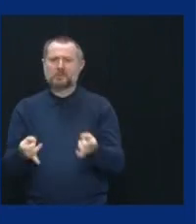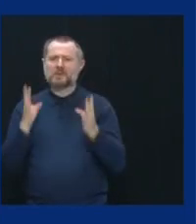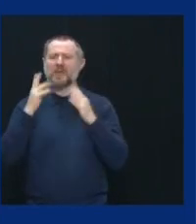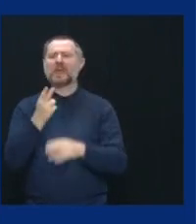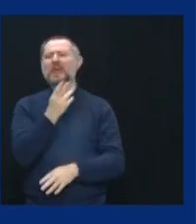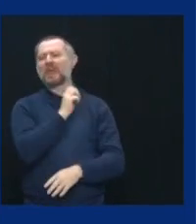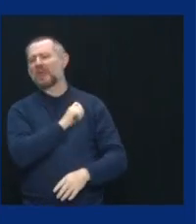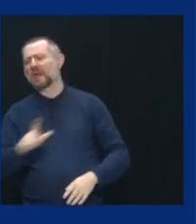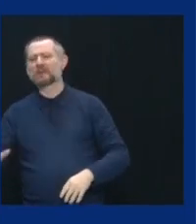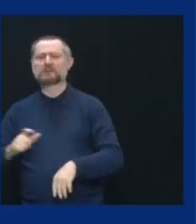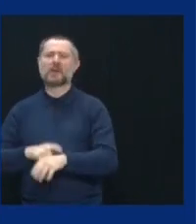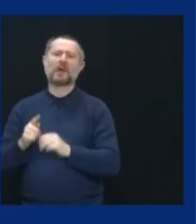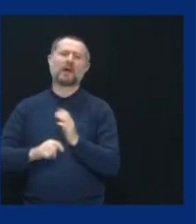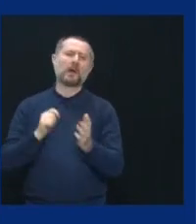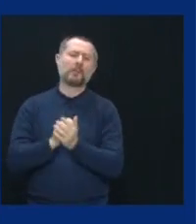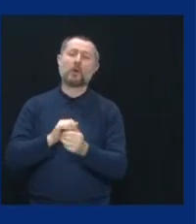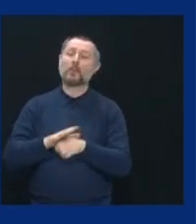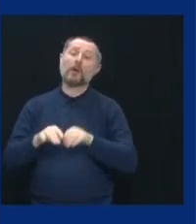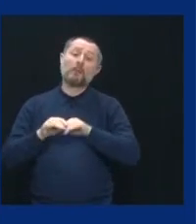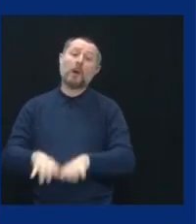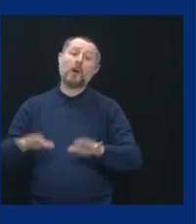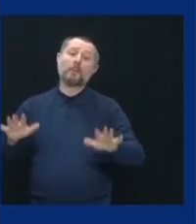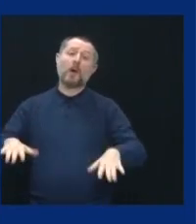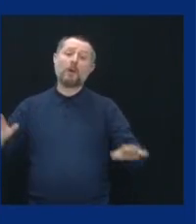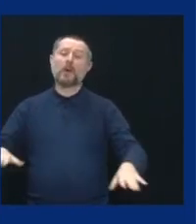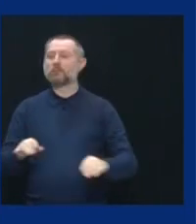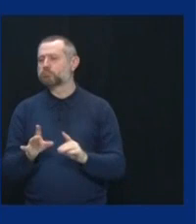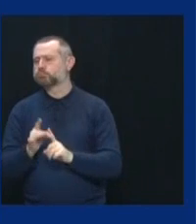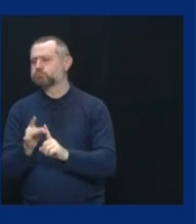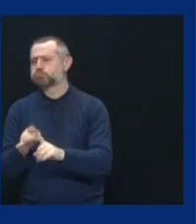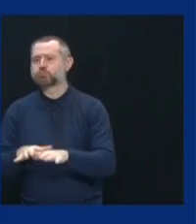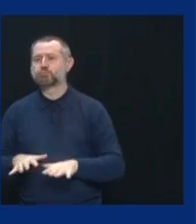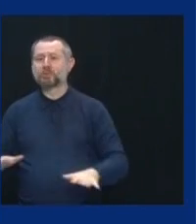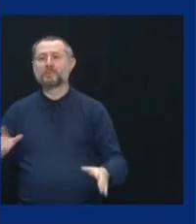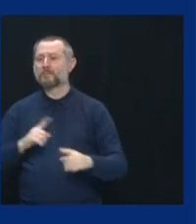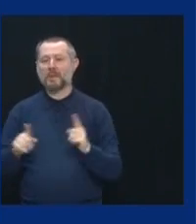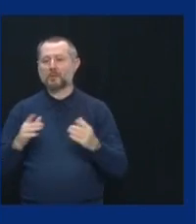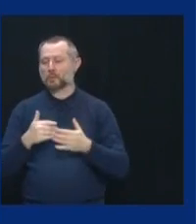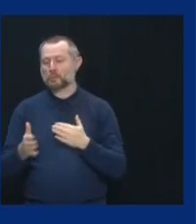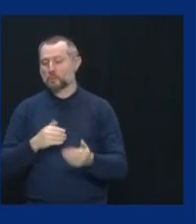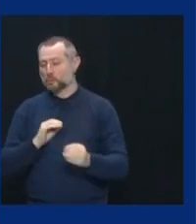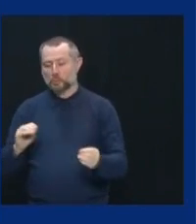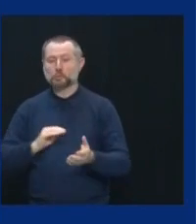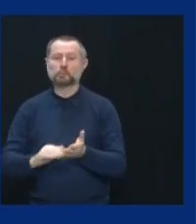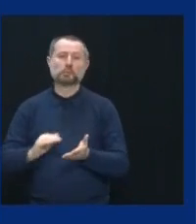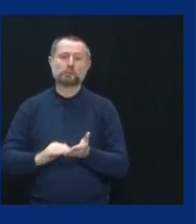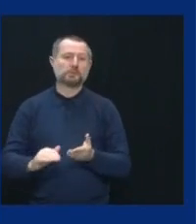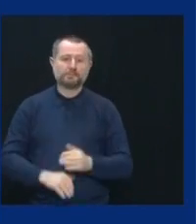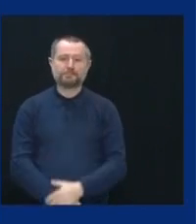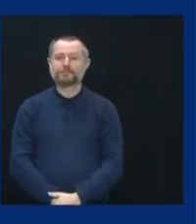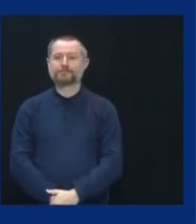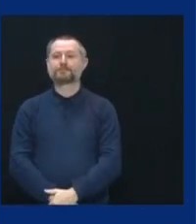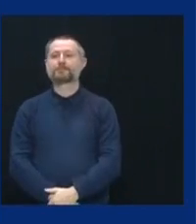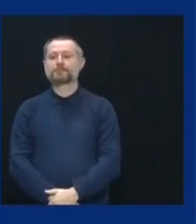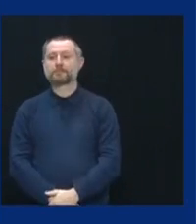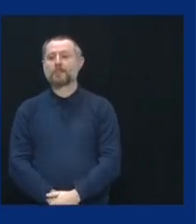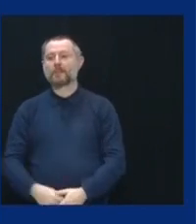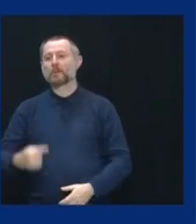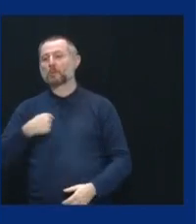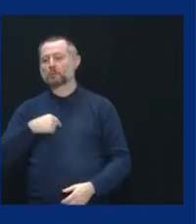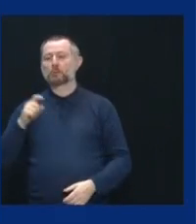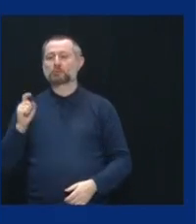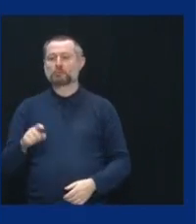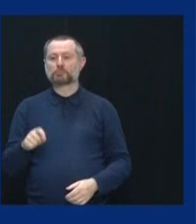time. But no excuses, no excuses. We should not have created the